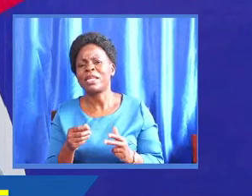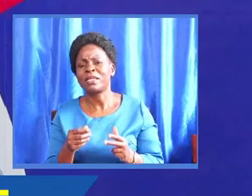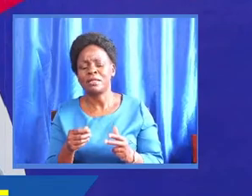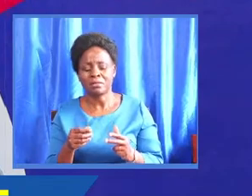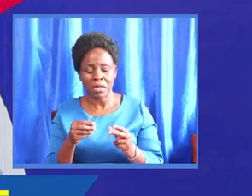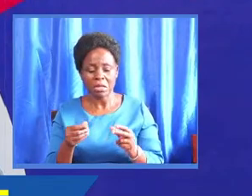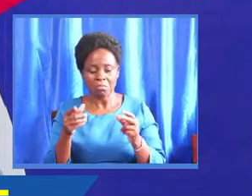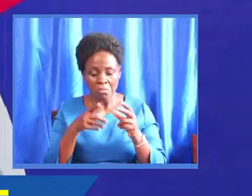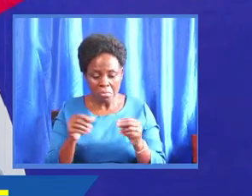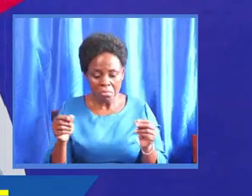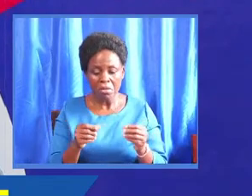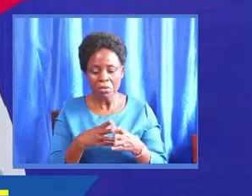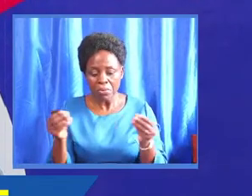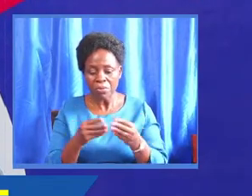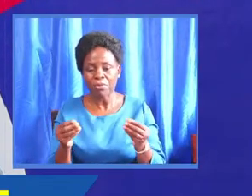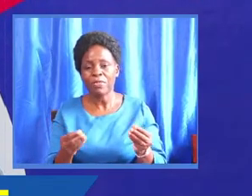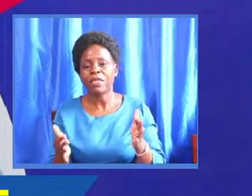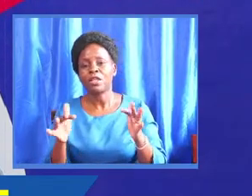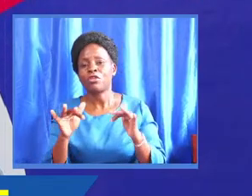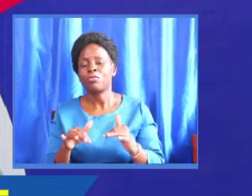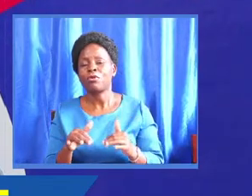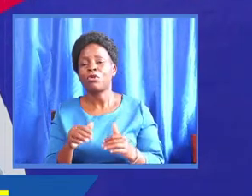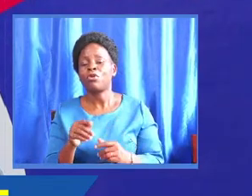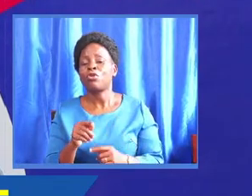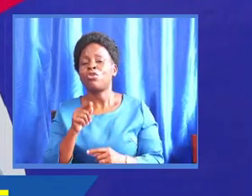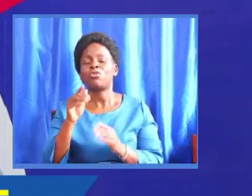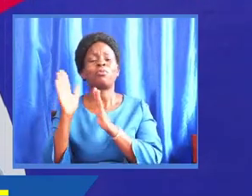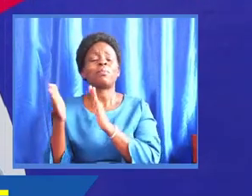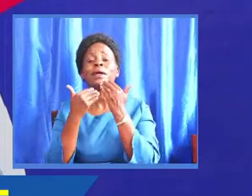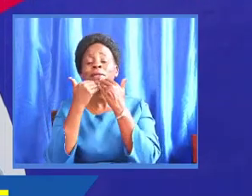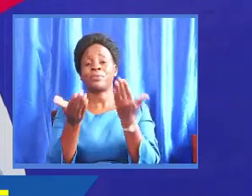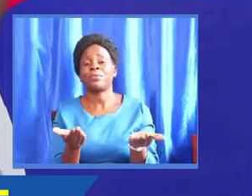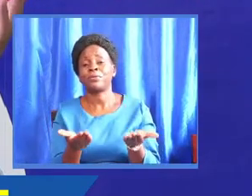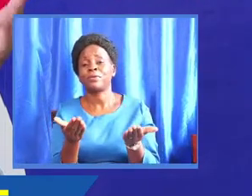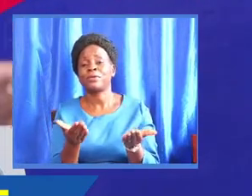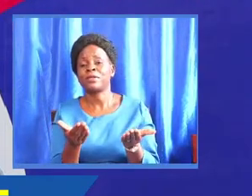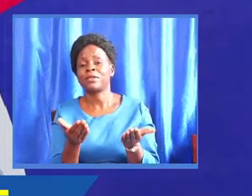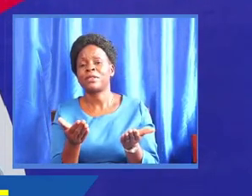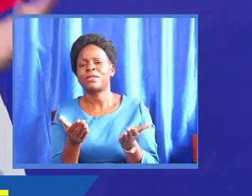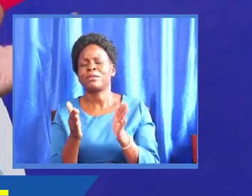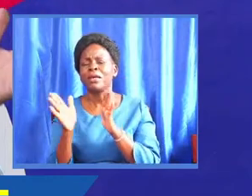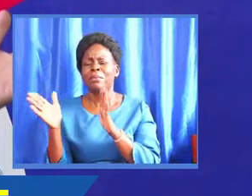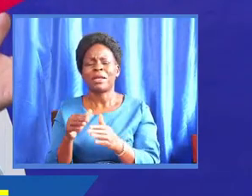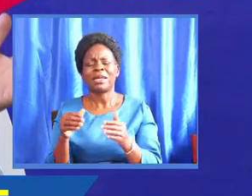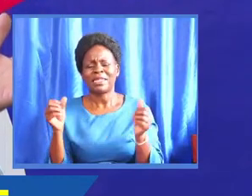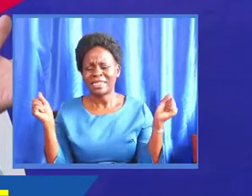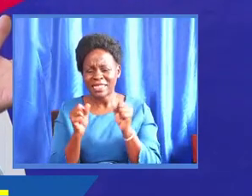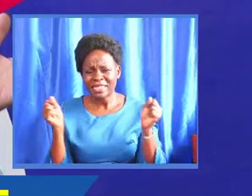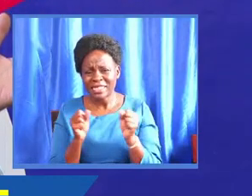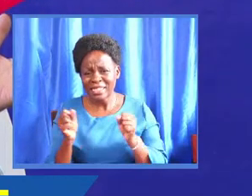borrow. Now you don't plan a pandemic, you don't plan